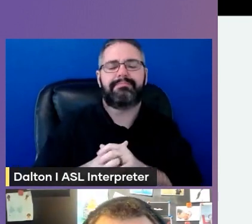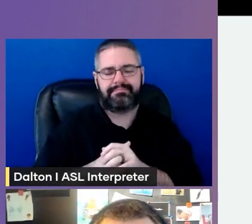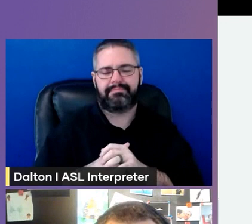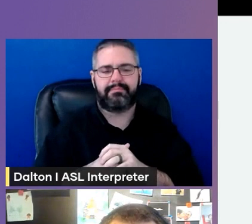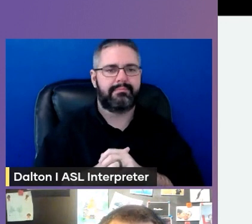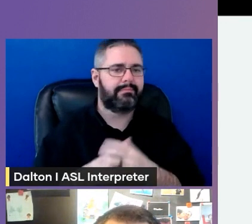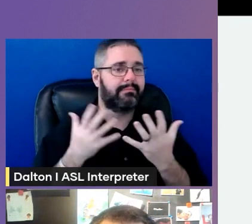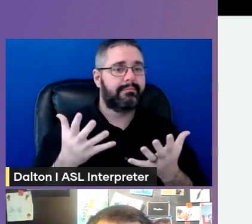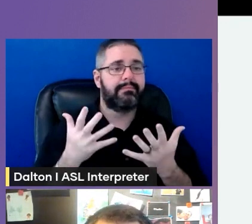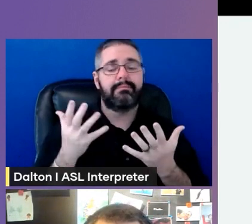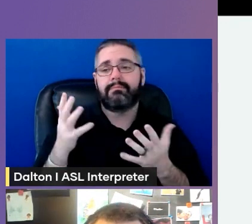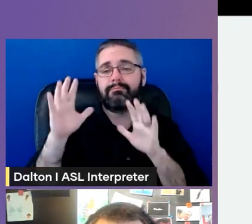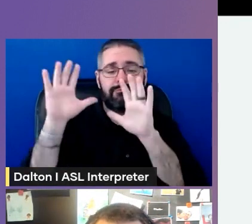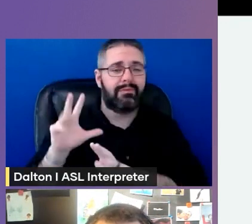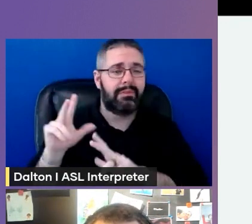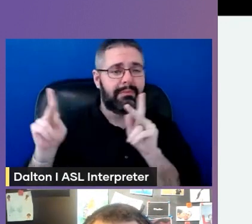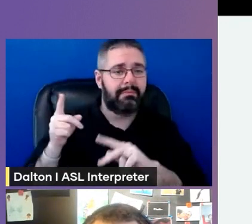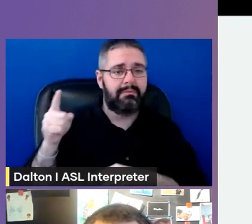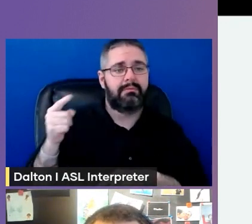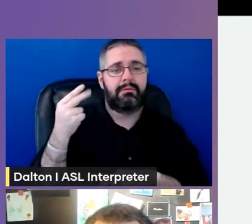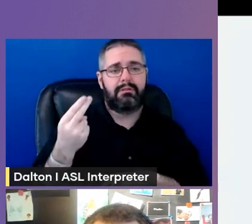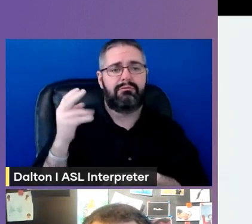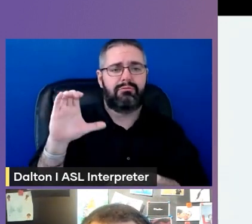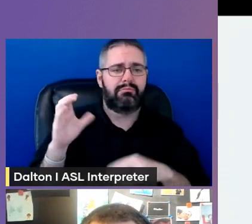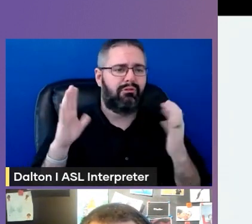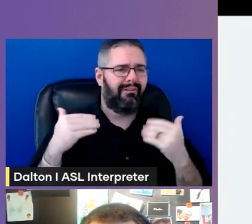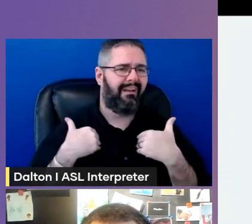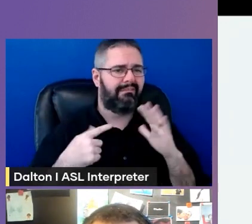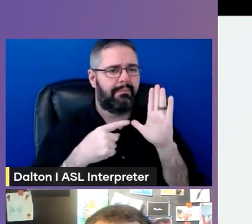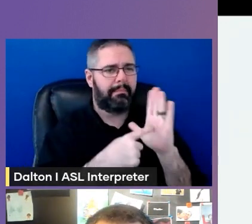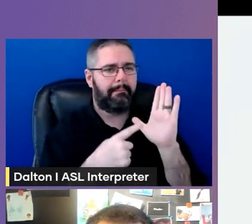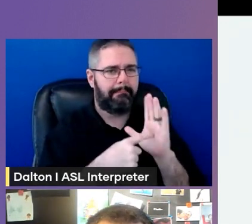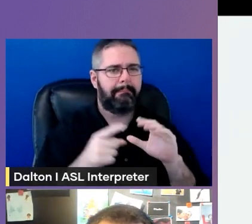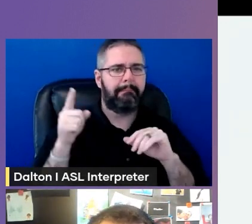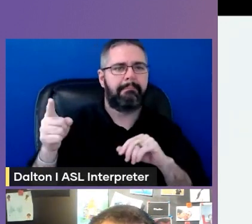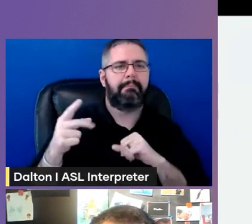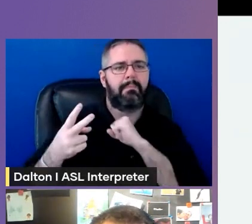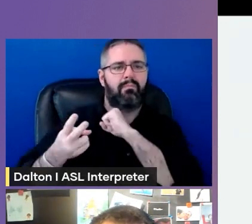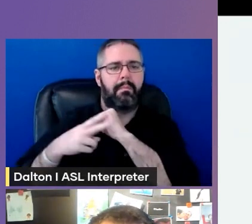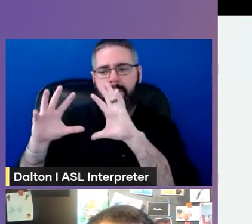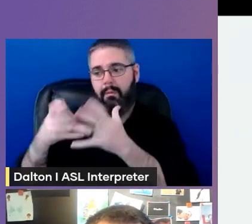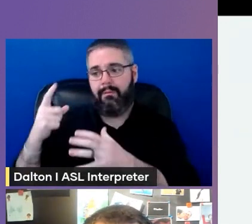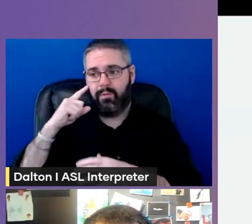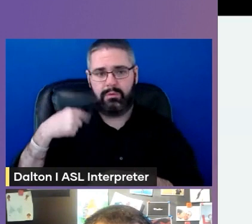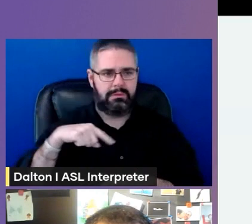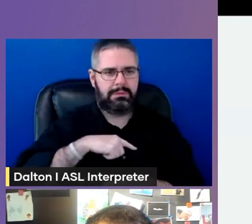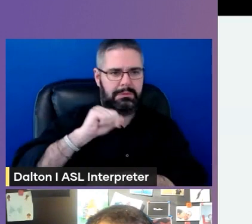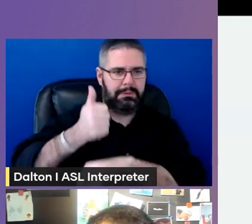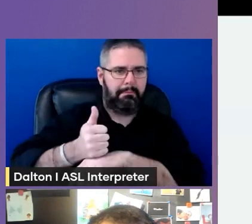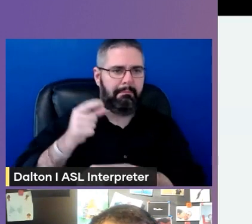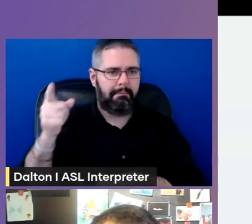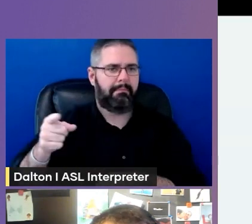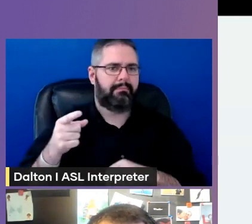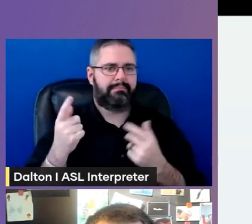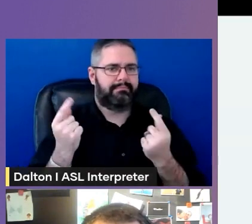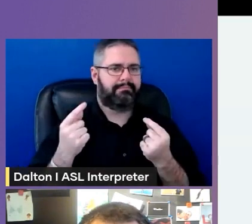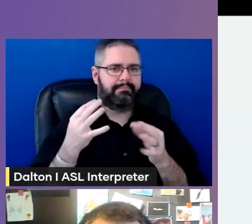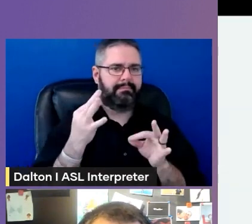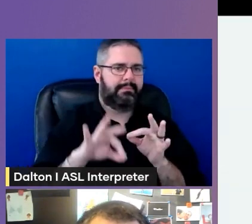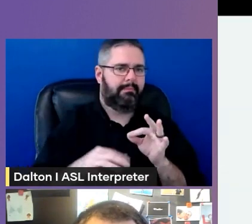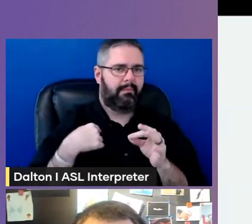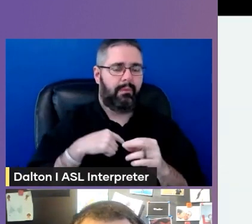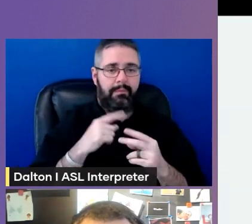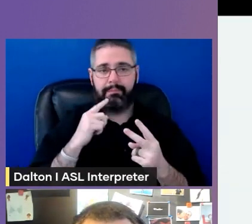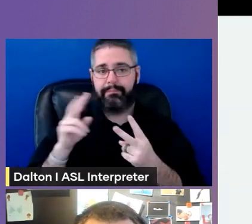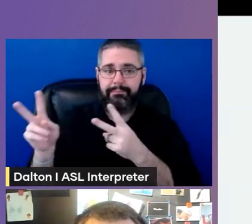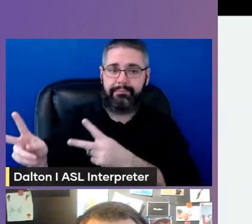lovely people at HashiCorp have an example repo set up for us, which you can just clone. You cd